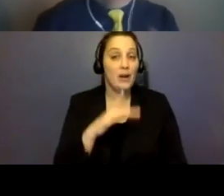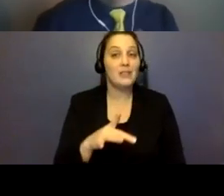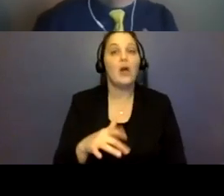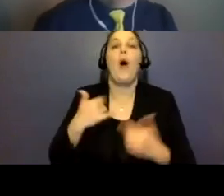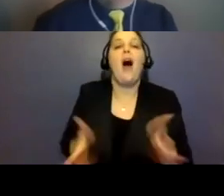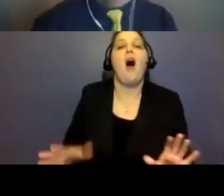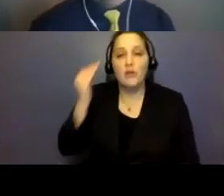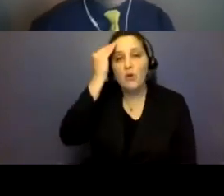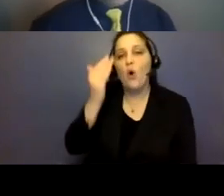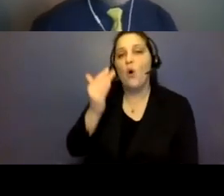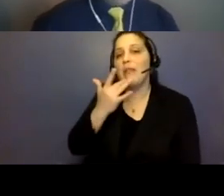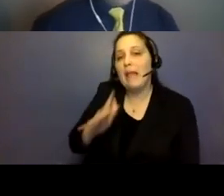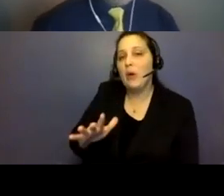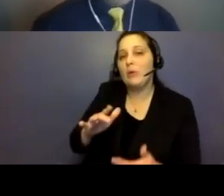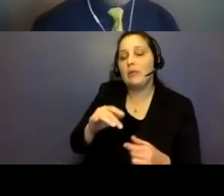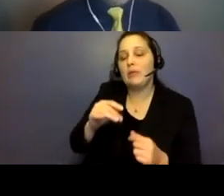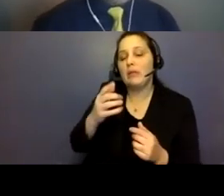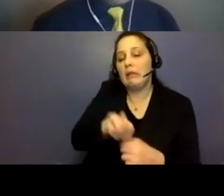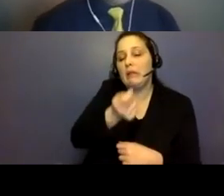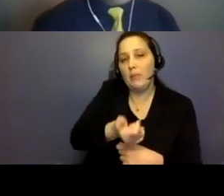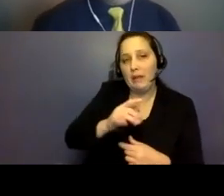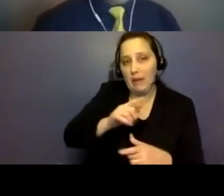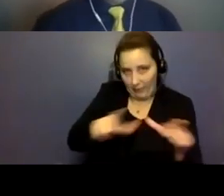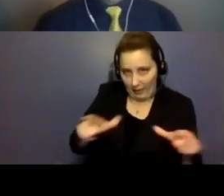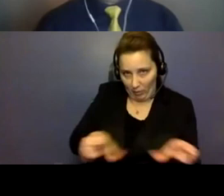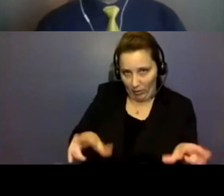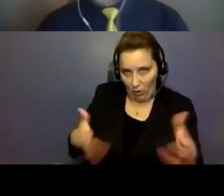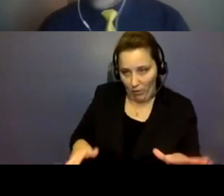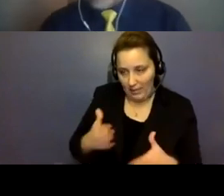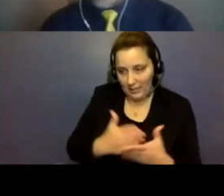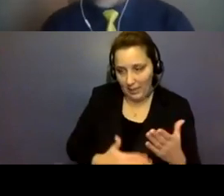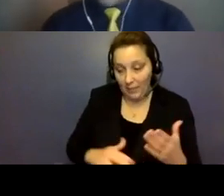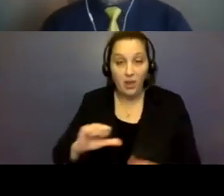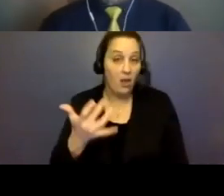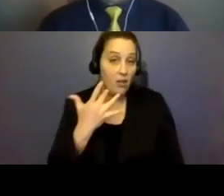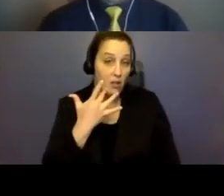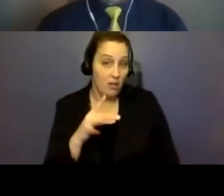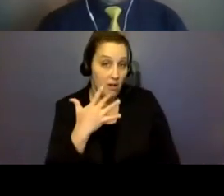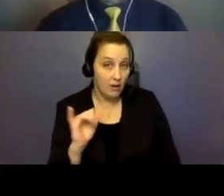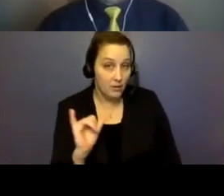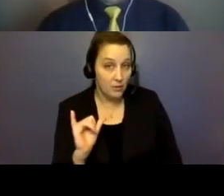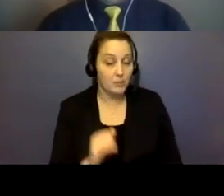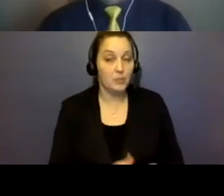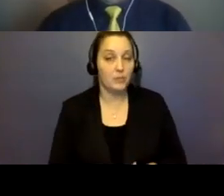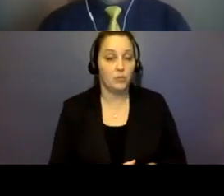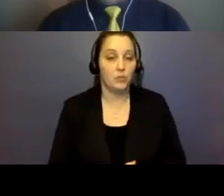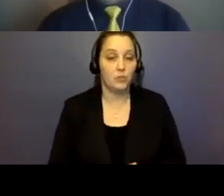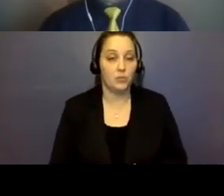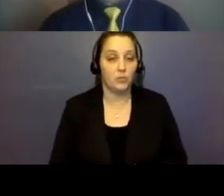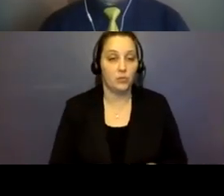language too well. And the other thing I was fortunate about in